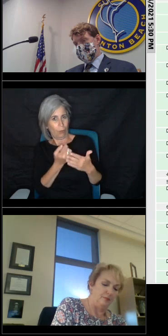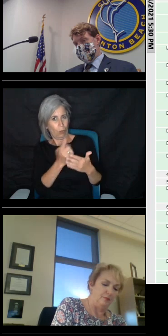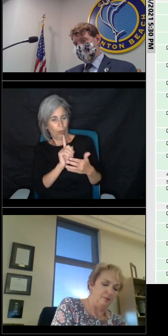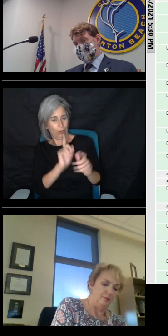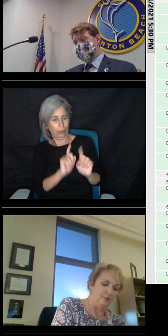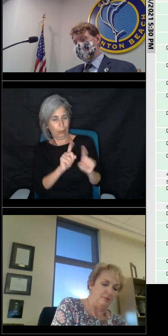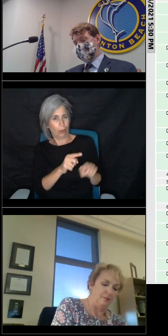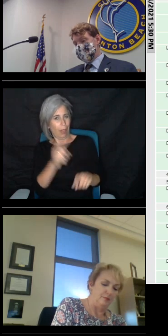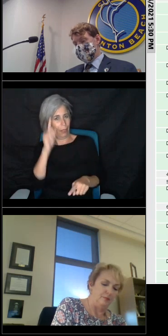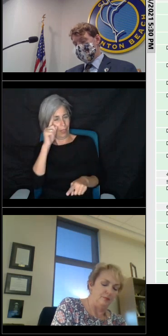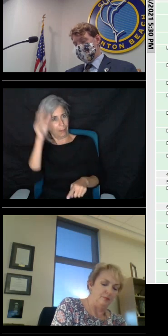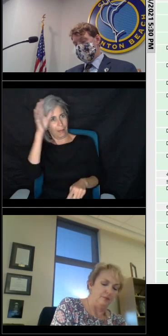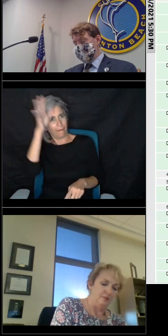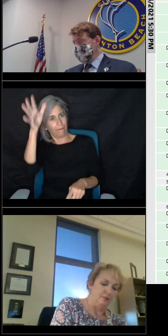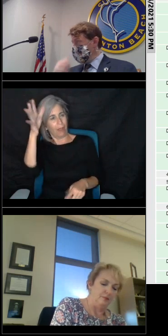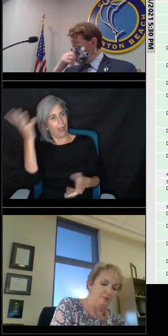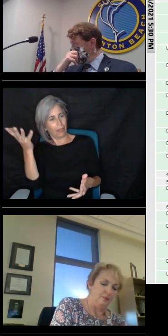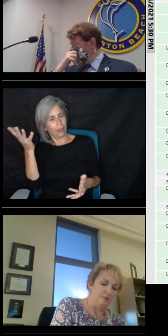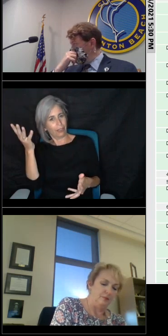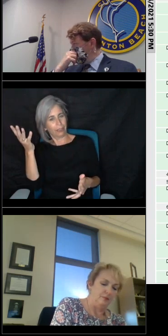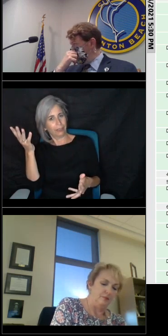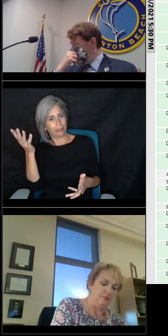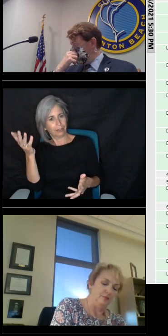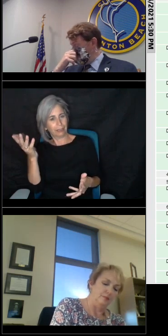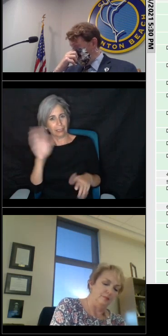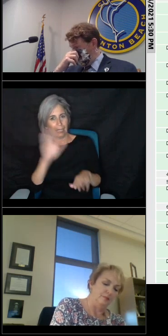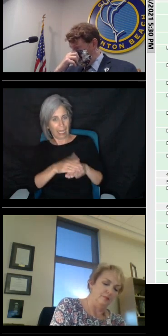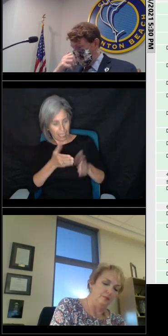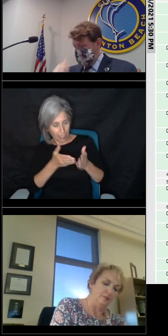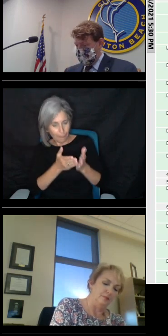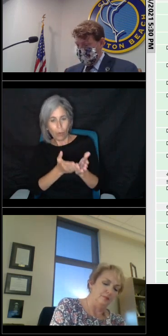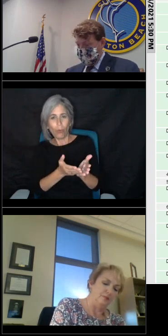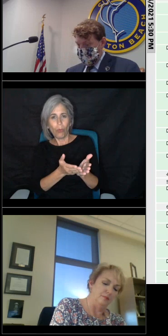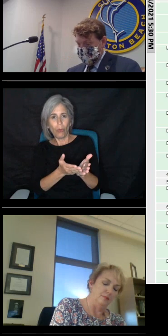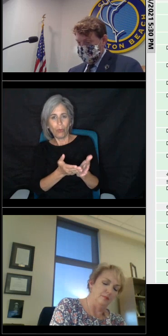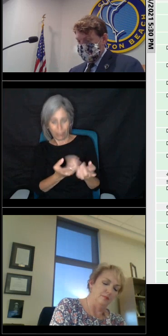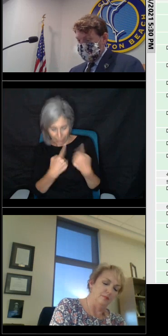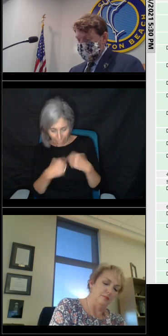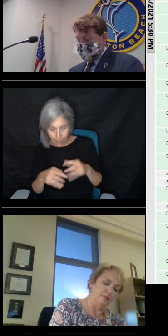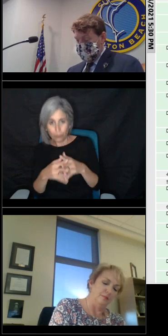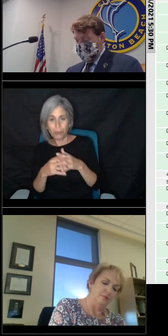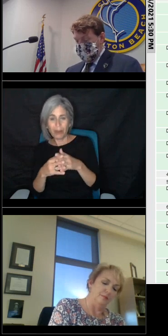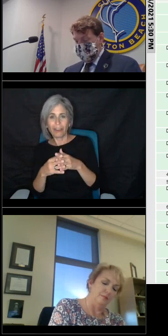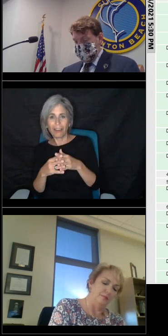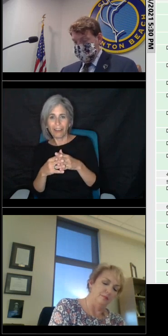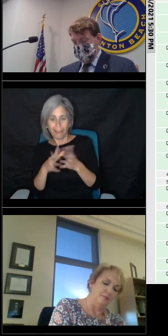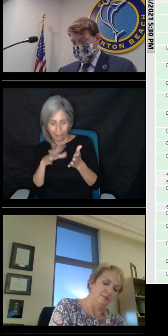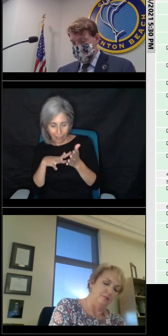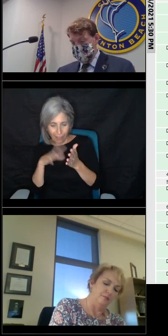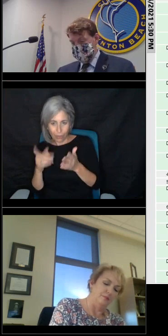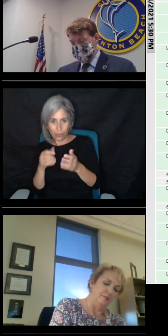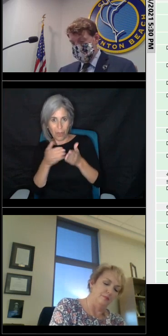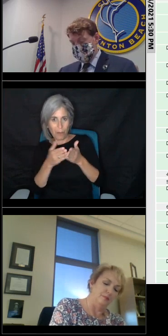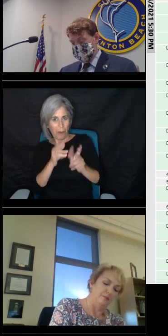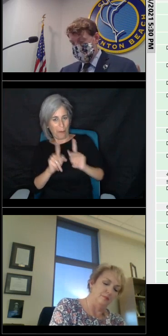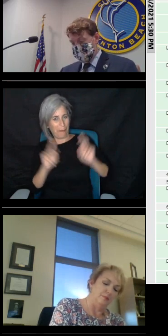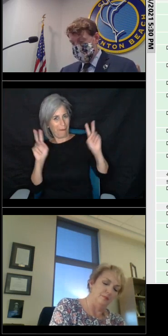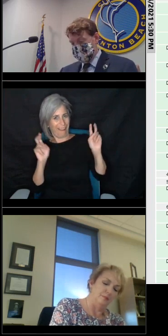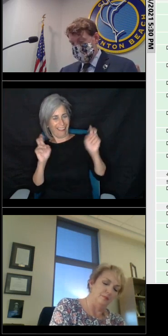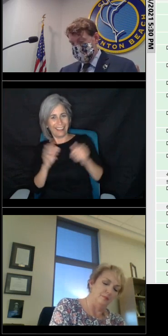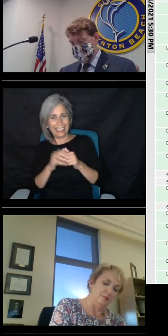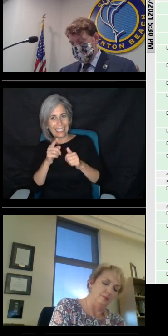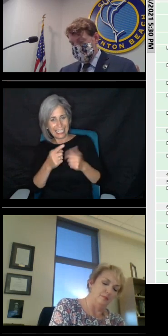of my father at this moment who got on a boat and came to America, and he was one of those boat people. But